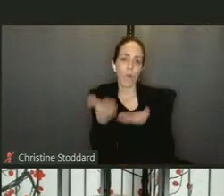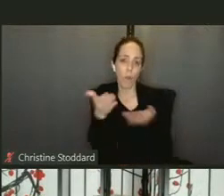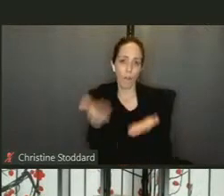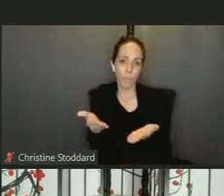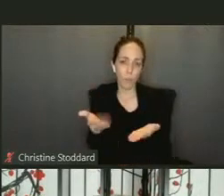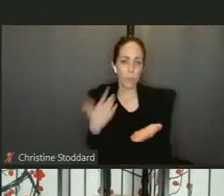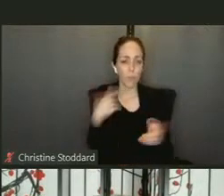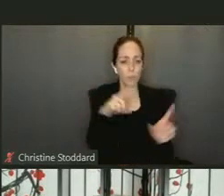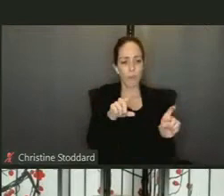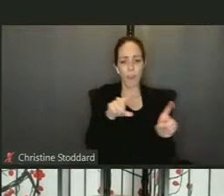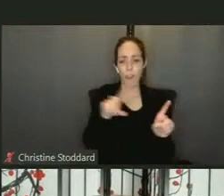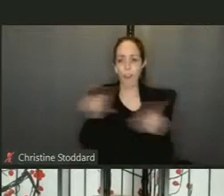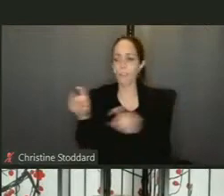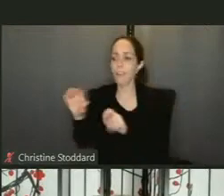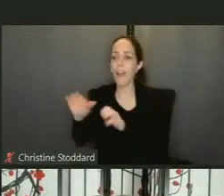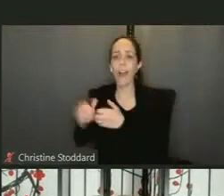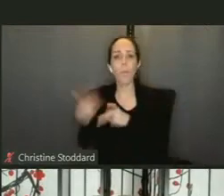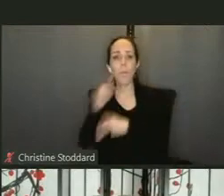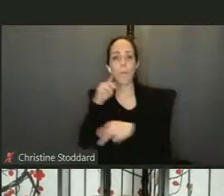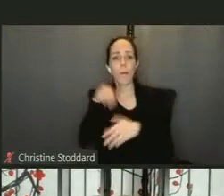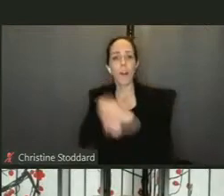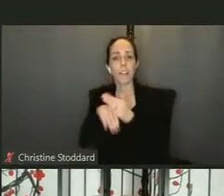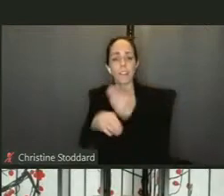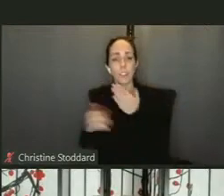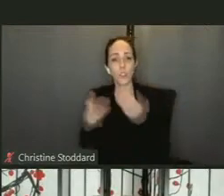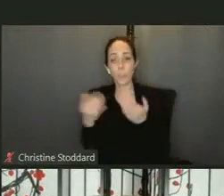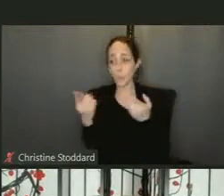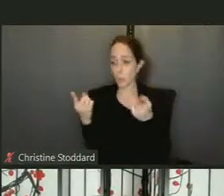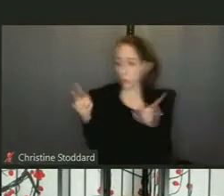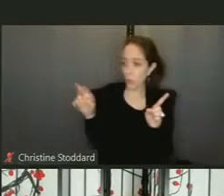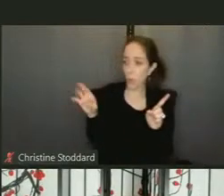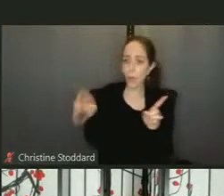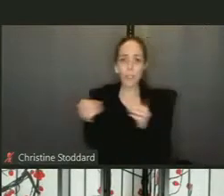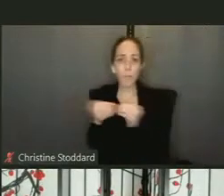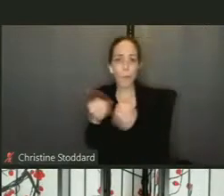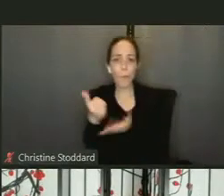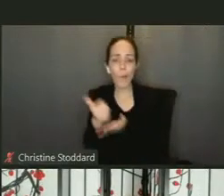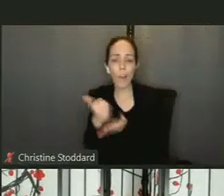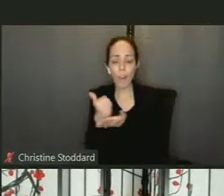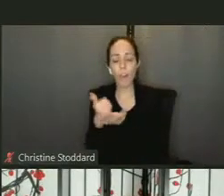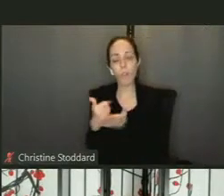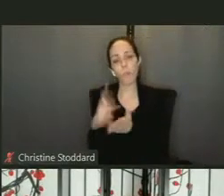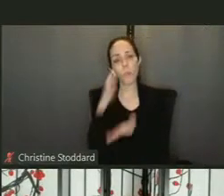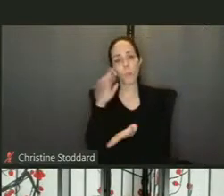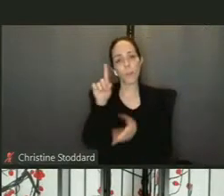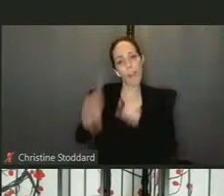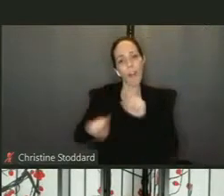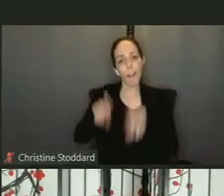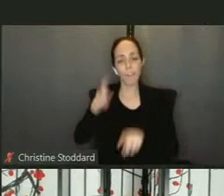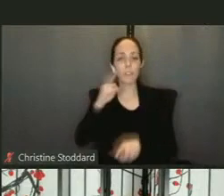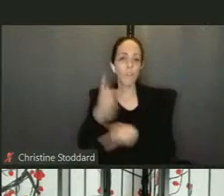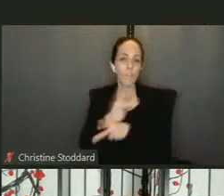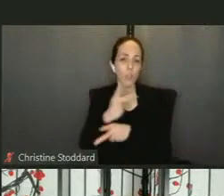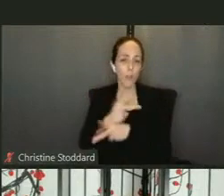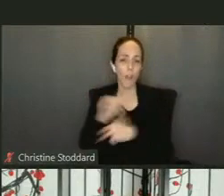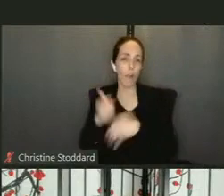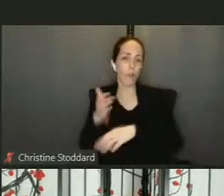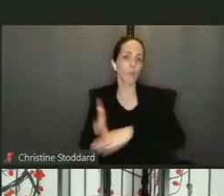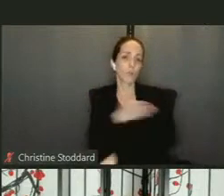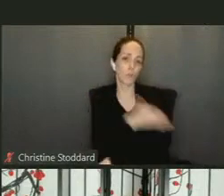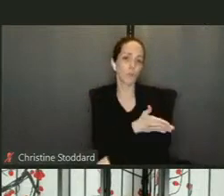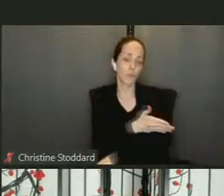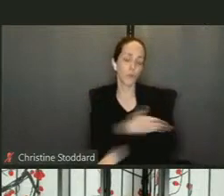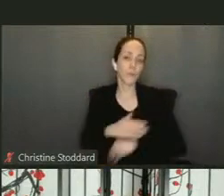accessing services? Is it working? And then we'll be, working with partners along the way to figure out how to address some of